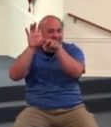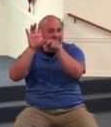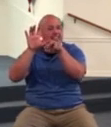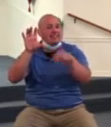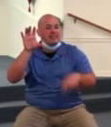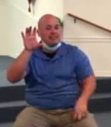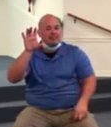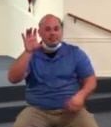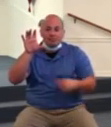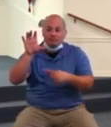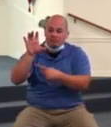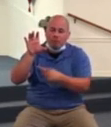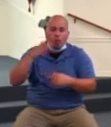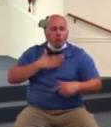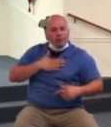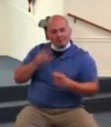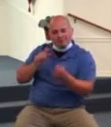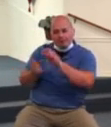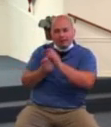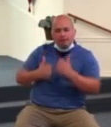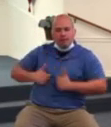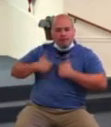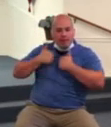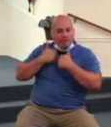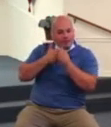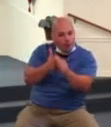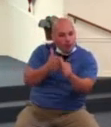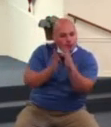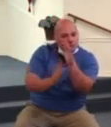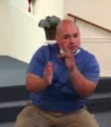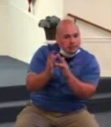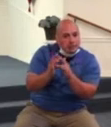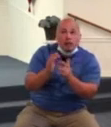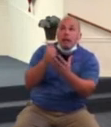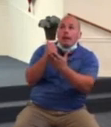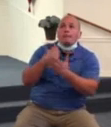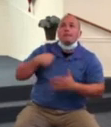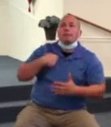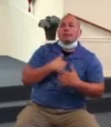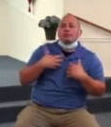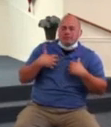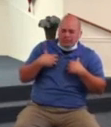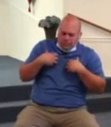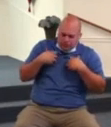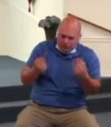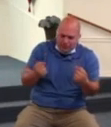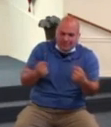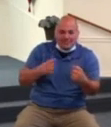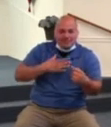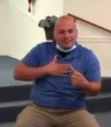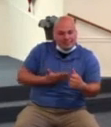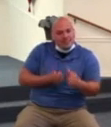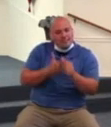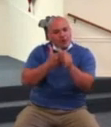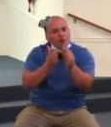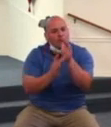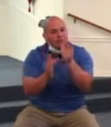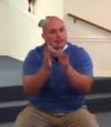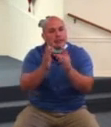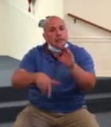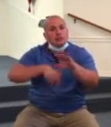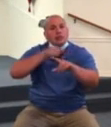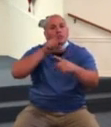God. Lord, help us to have the courage to follow Jesus even to the cross. Thank you for